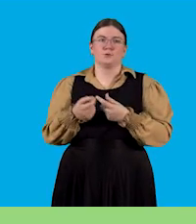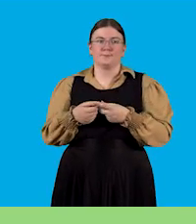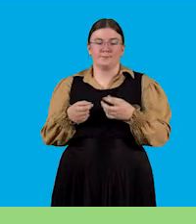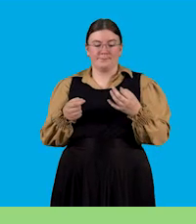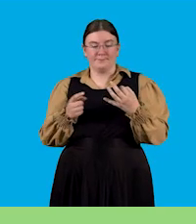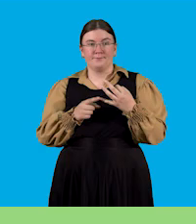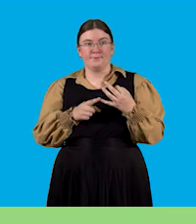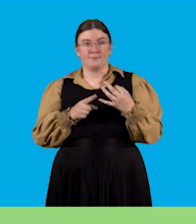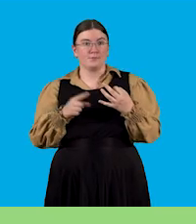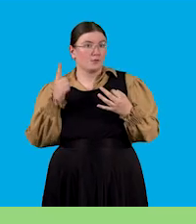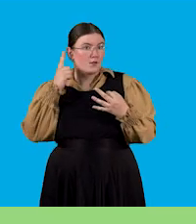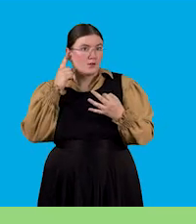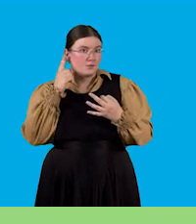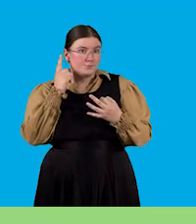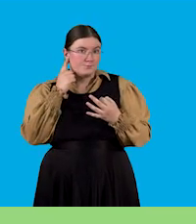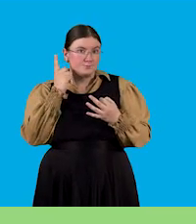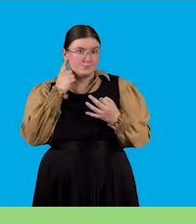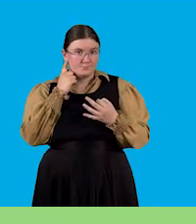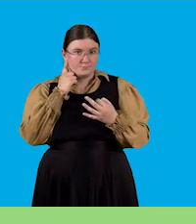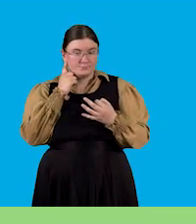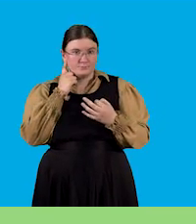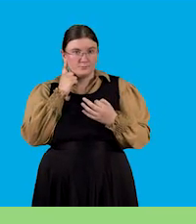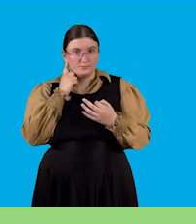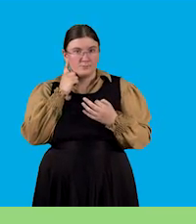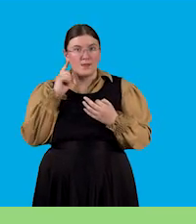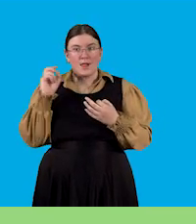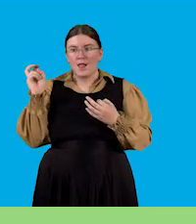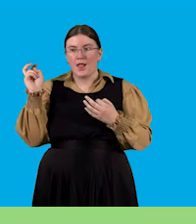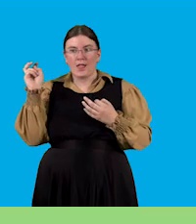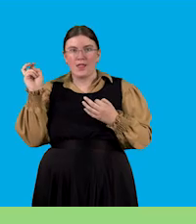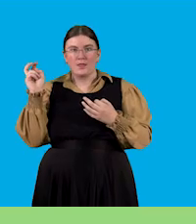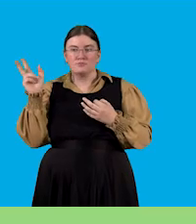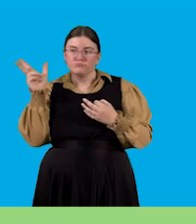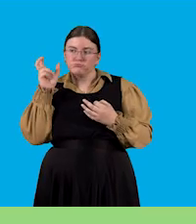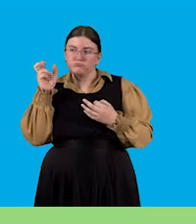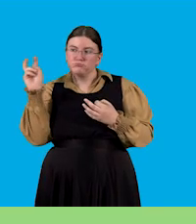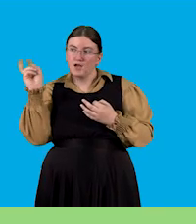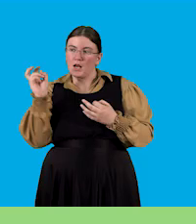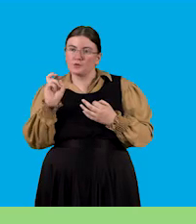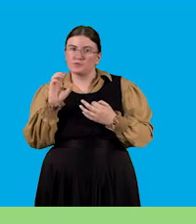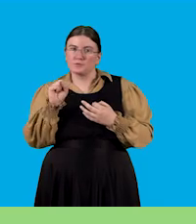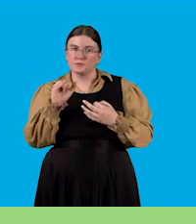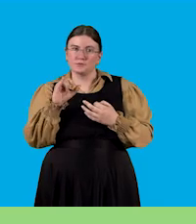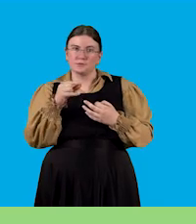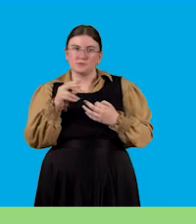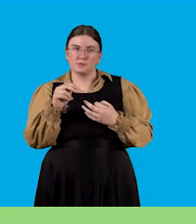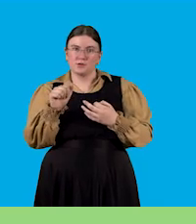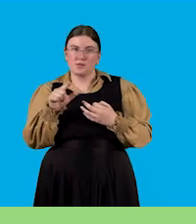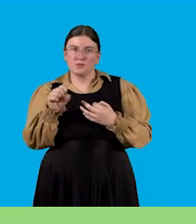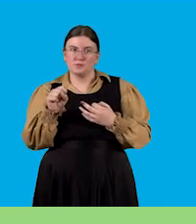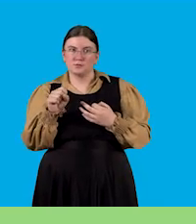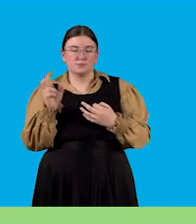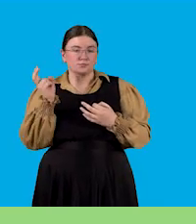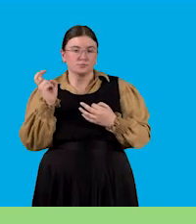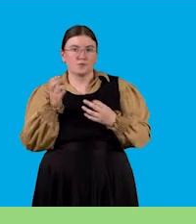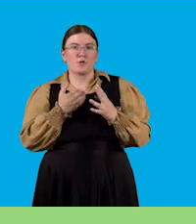Third sense organ would be the ears. The ears receive electrical signals that